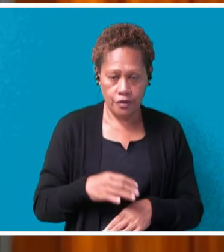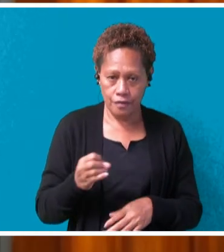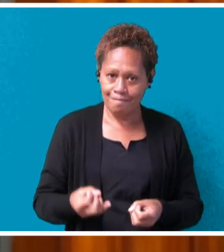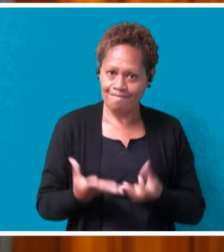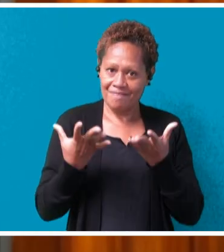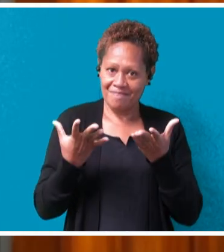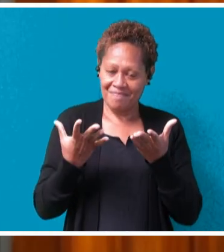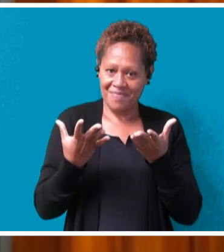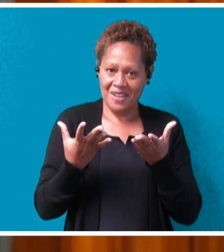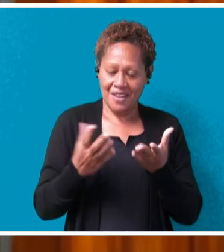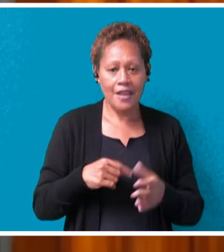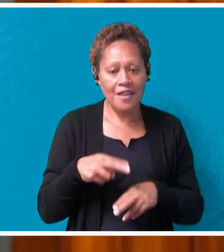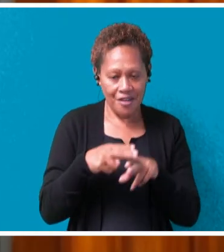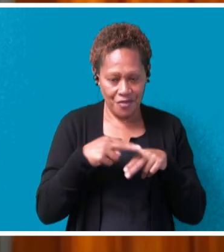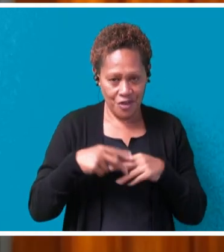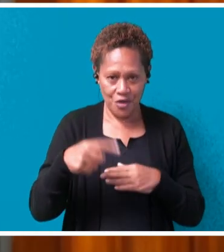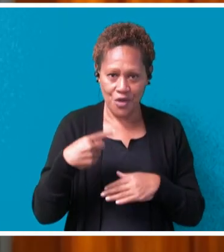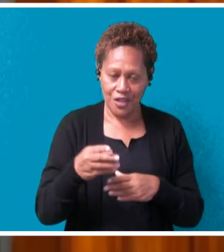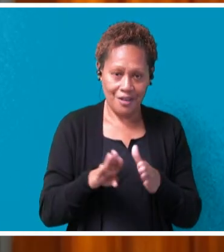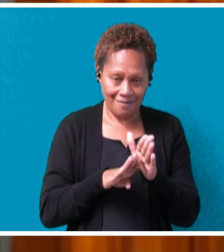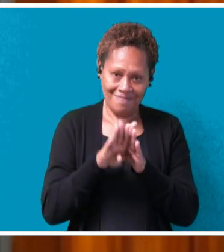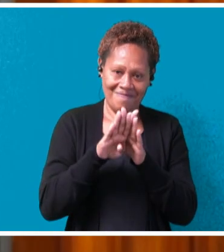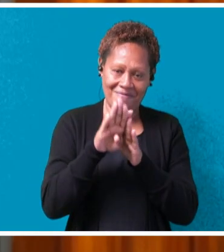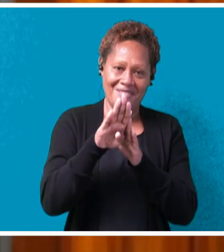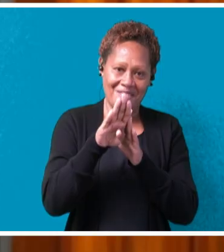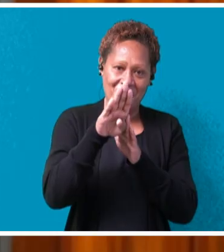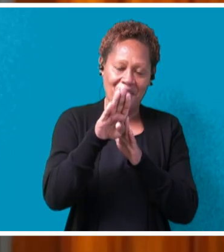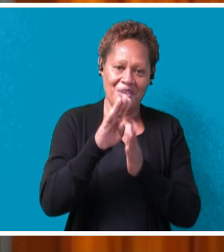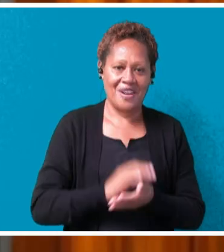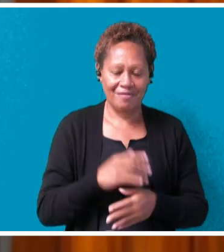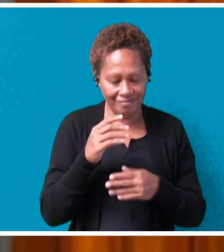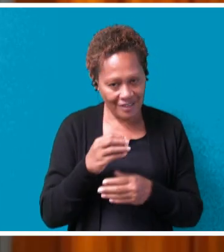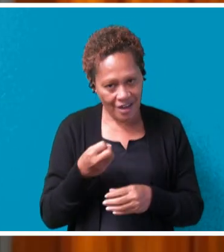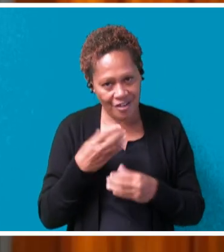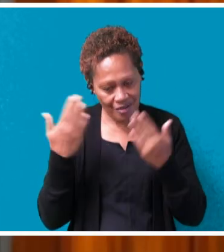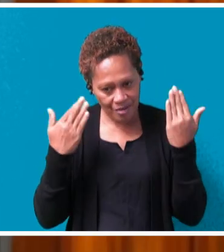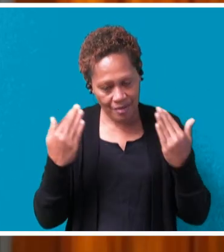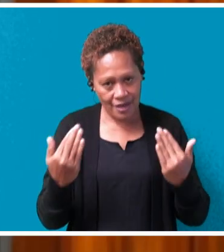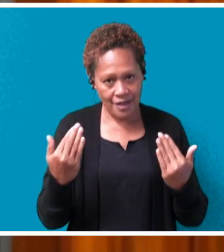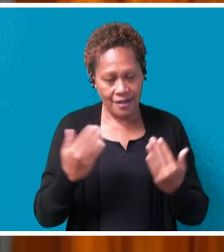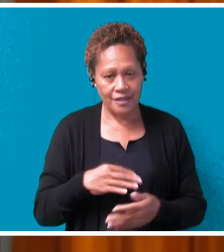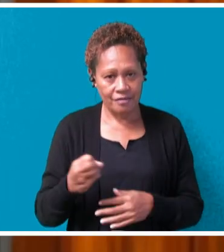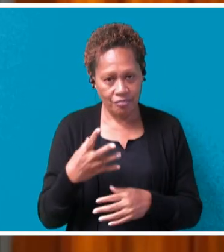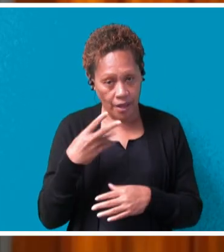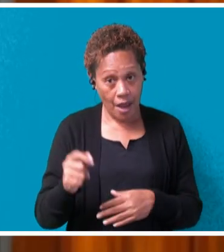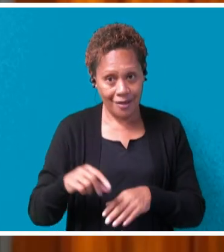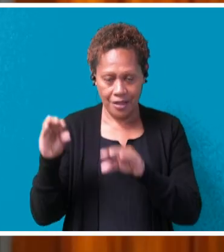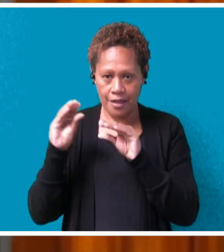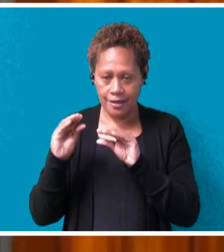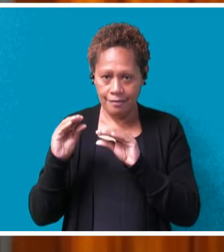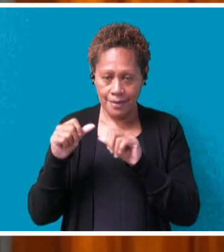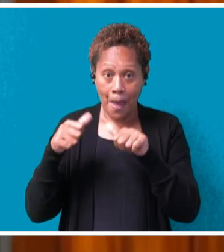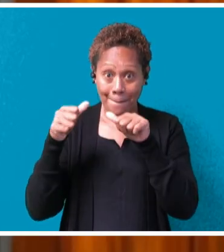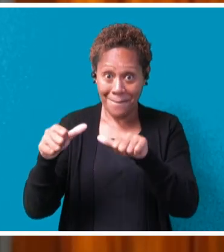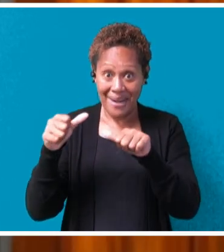dedication that Fiji continues to grow and prosper. Honourable Speaker, central to the President's address is the